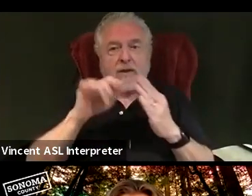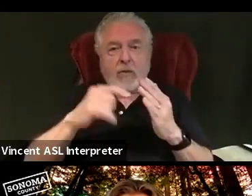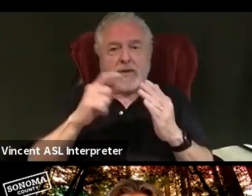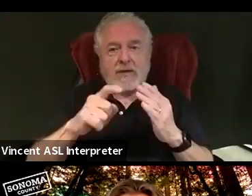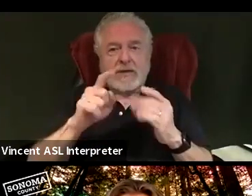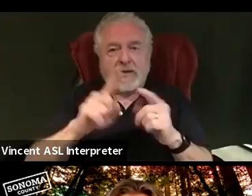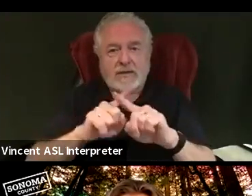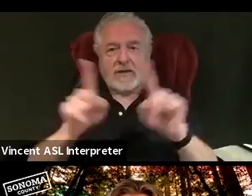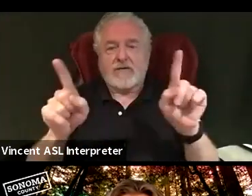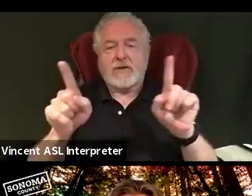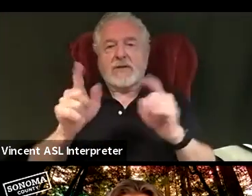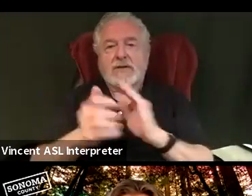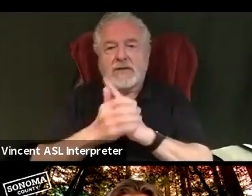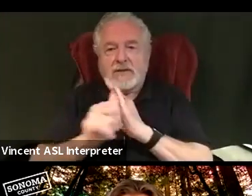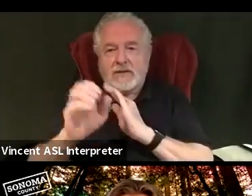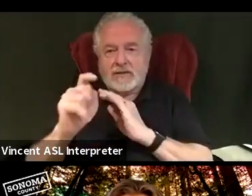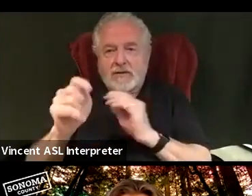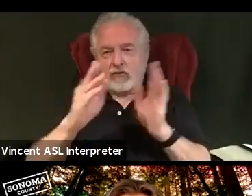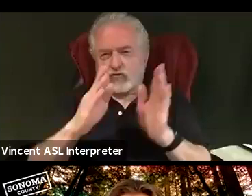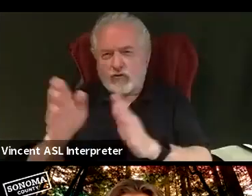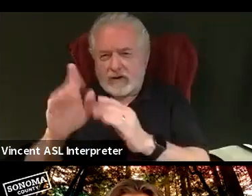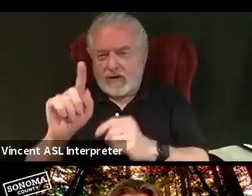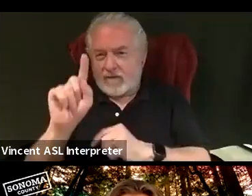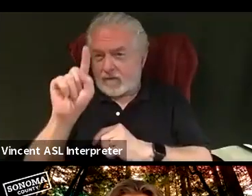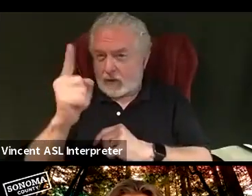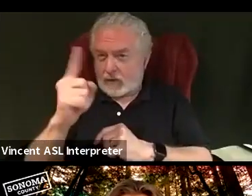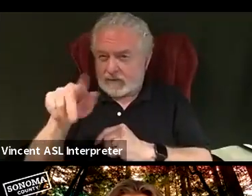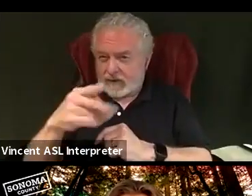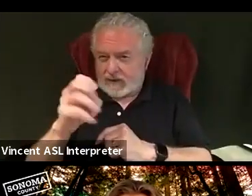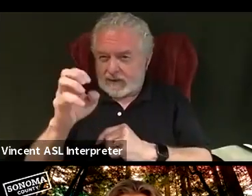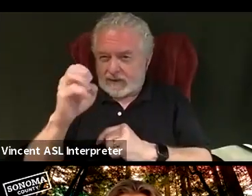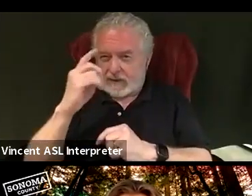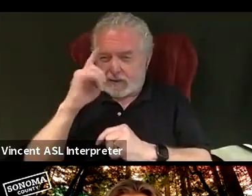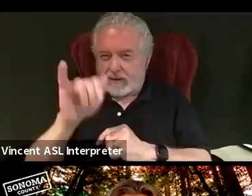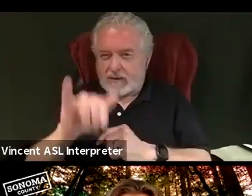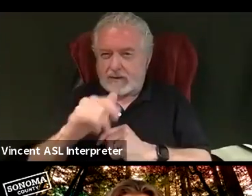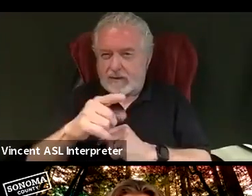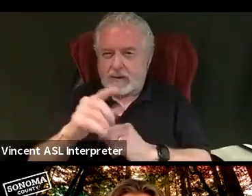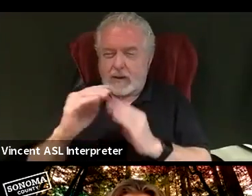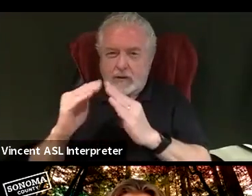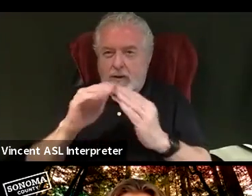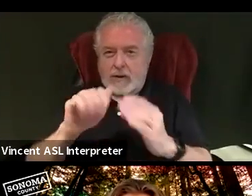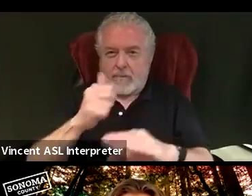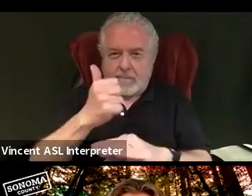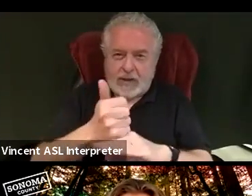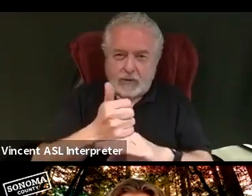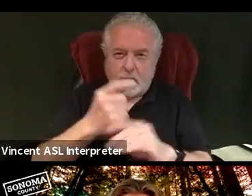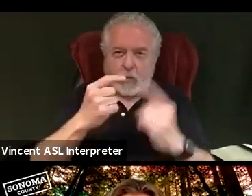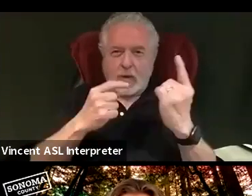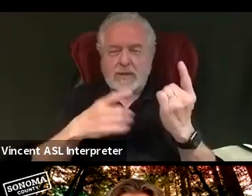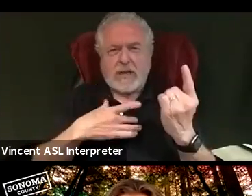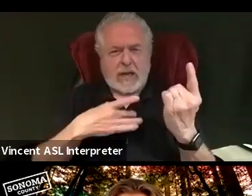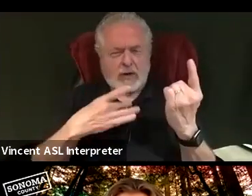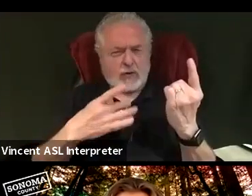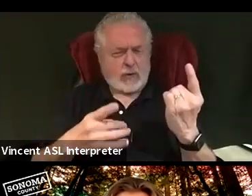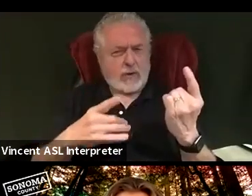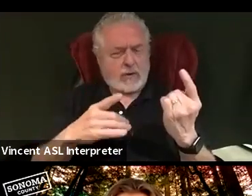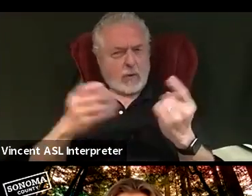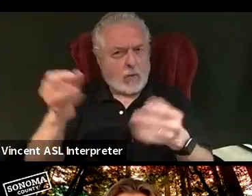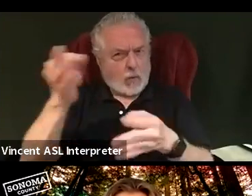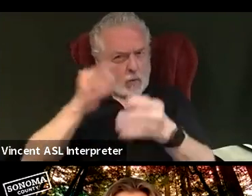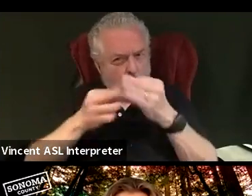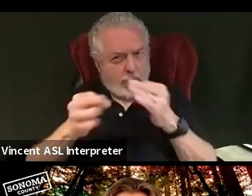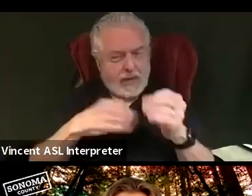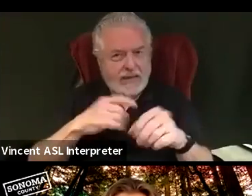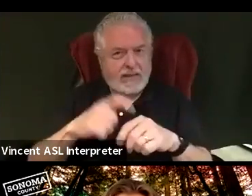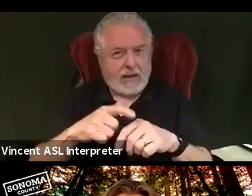need a different skill set and a different strategy. The first phase, I kind of think of it as this community-based. It's been one of the most interesting and rewarding time in my